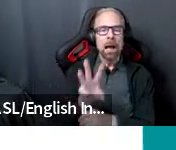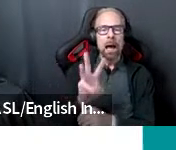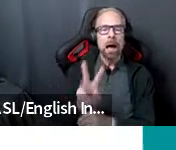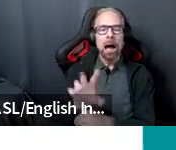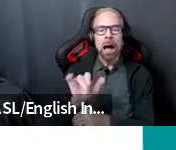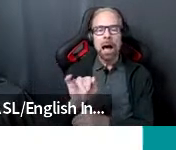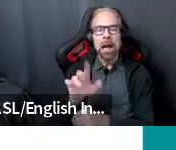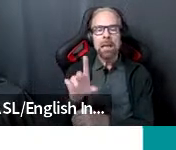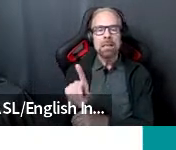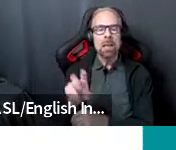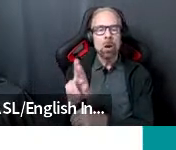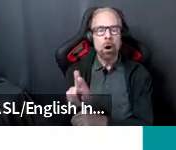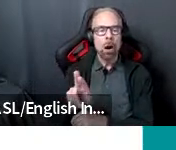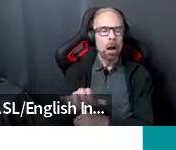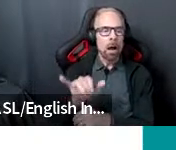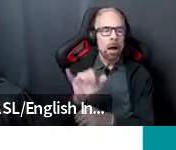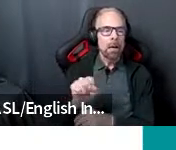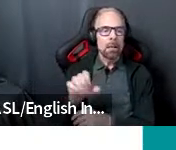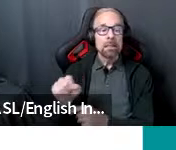866-IBR-SEIS, which is